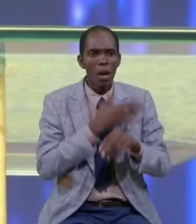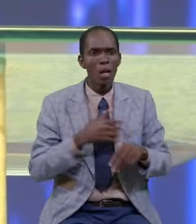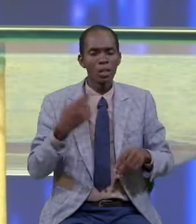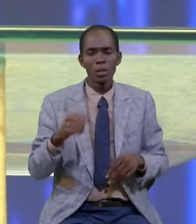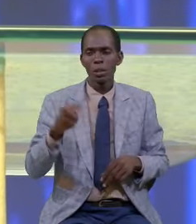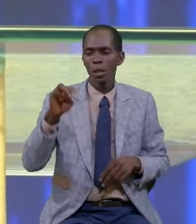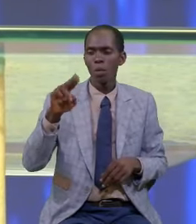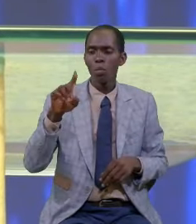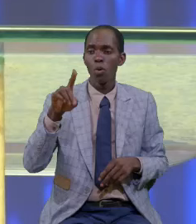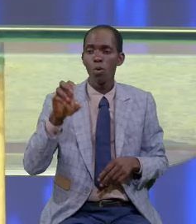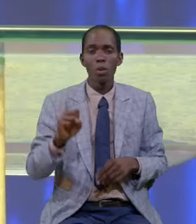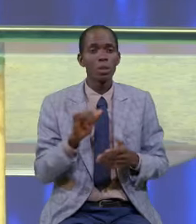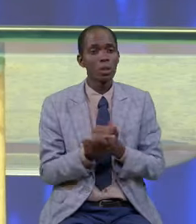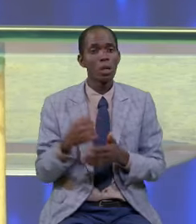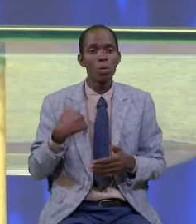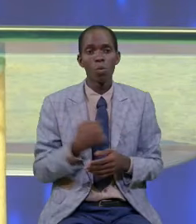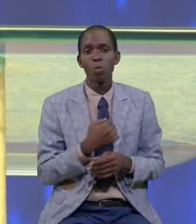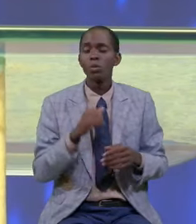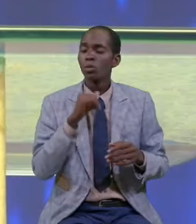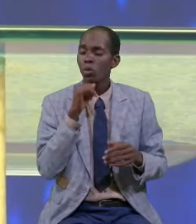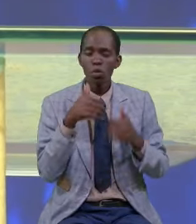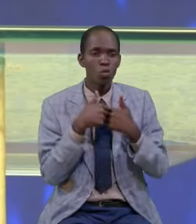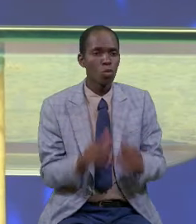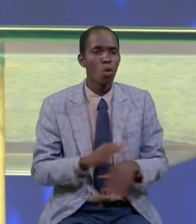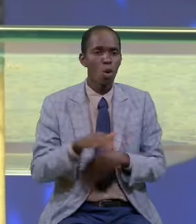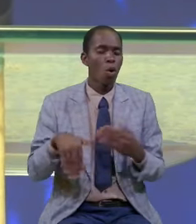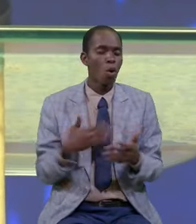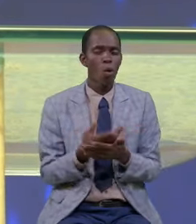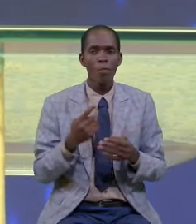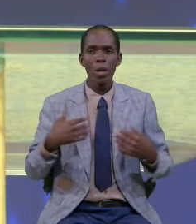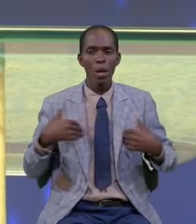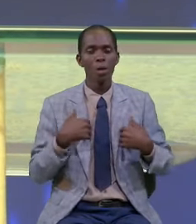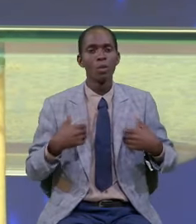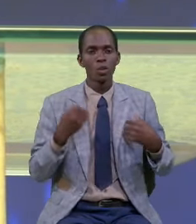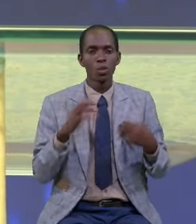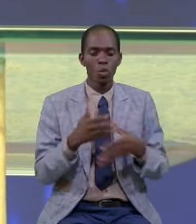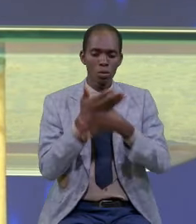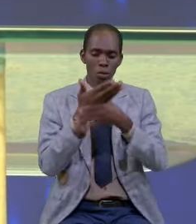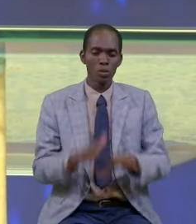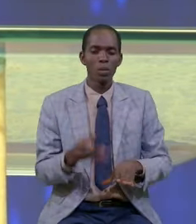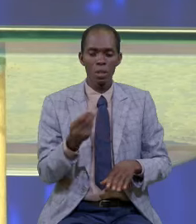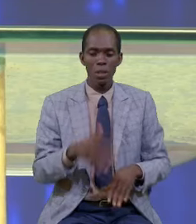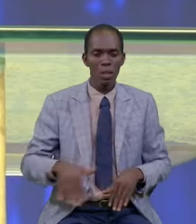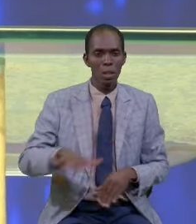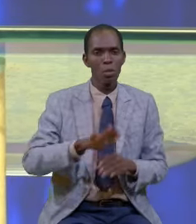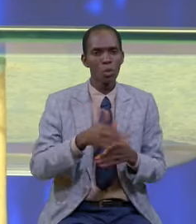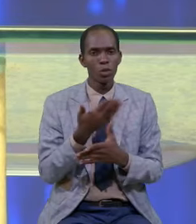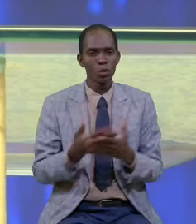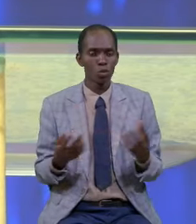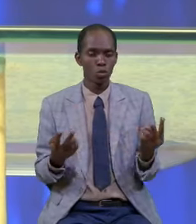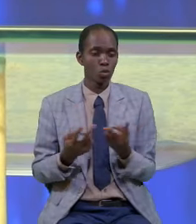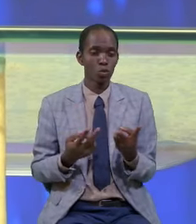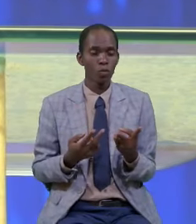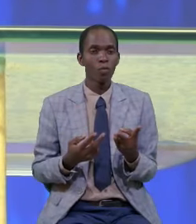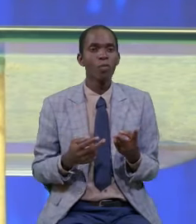we lose not all the C so the divided the land between them H to